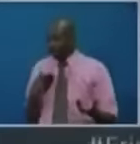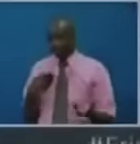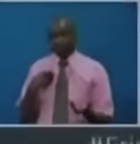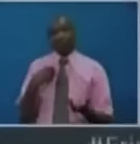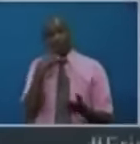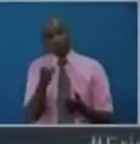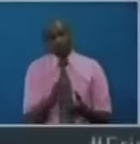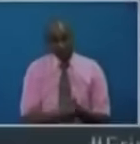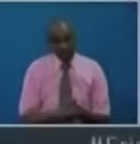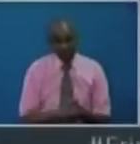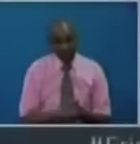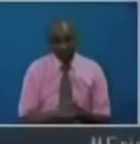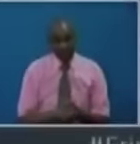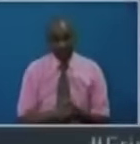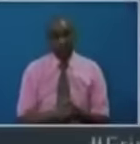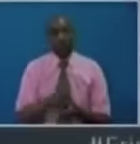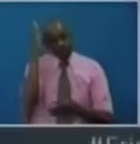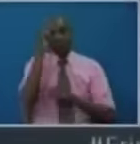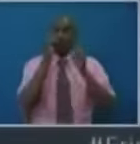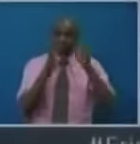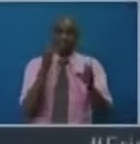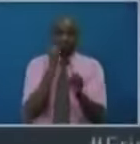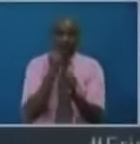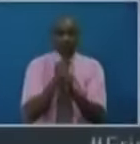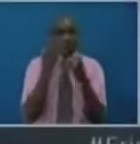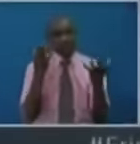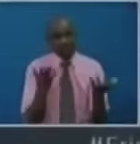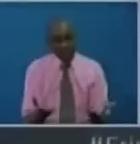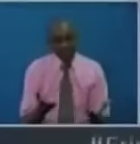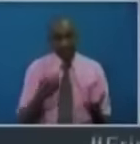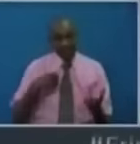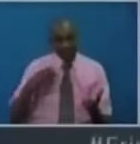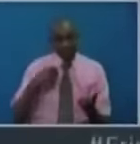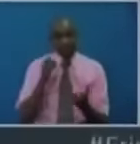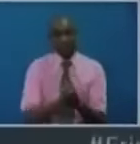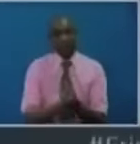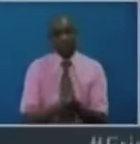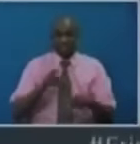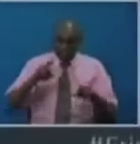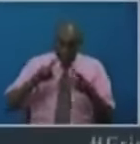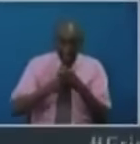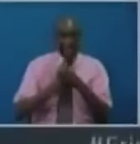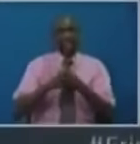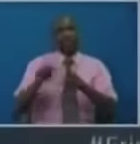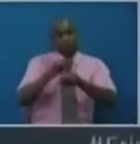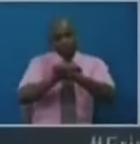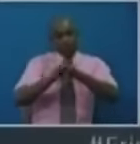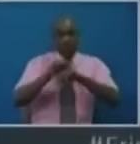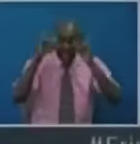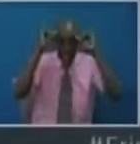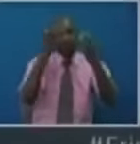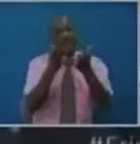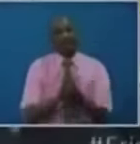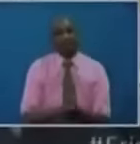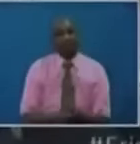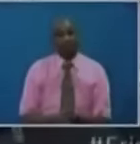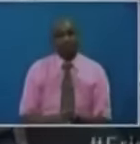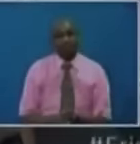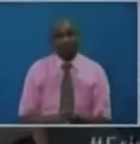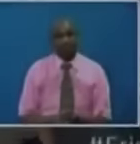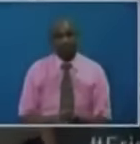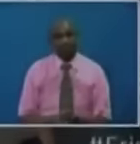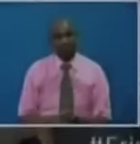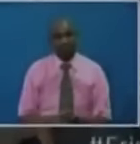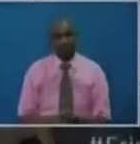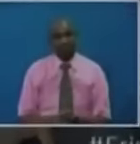them that? God says, I'll bless the work of your hands. Who have started washing cows around the village? Is that not a job? Who are these